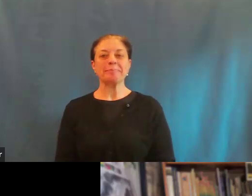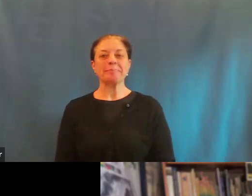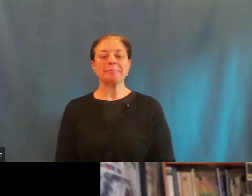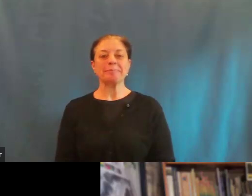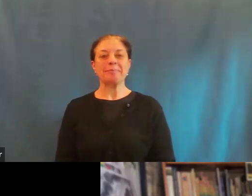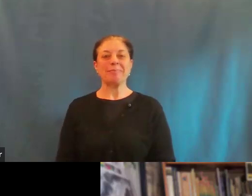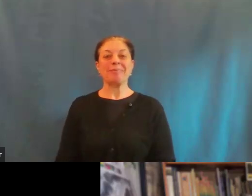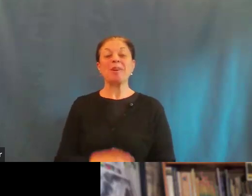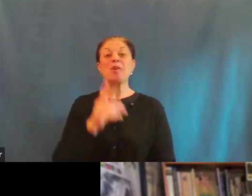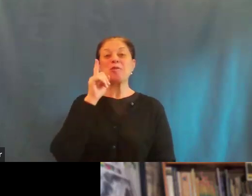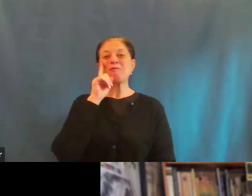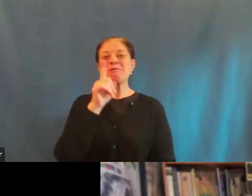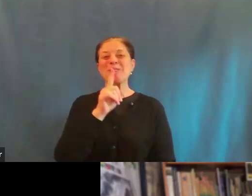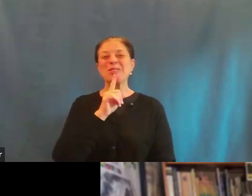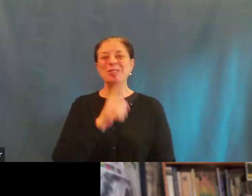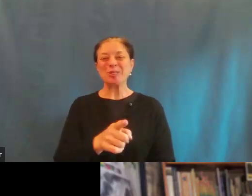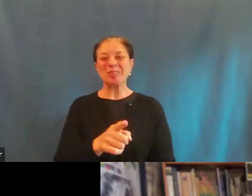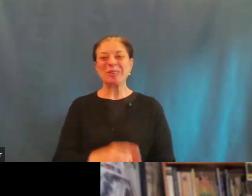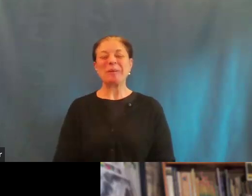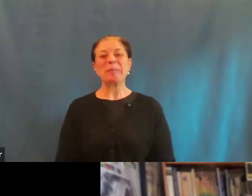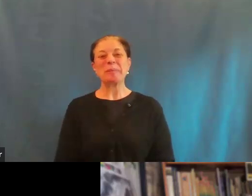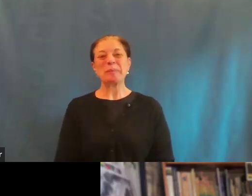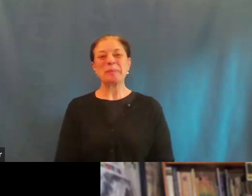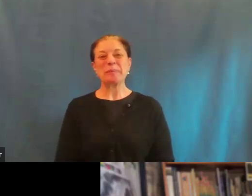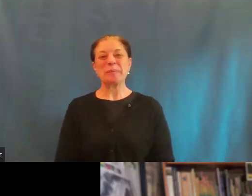for sure.